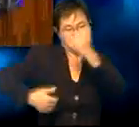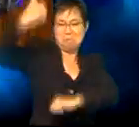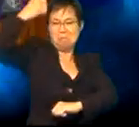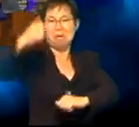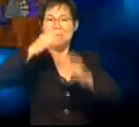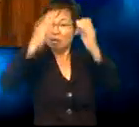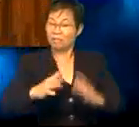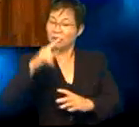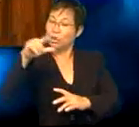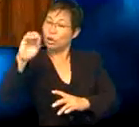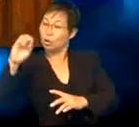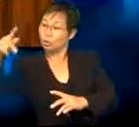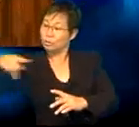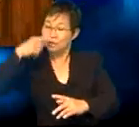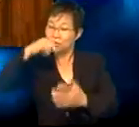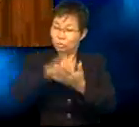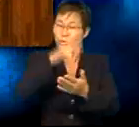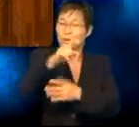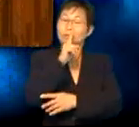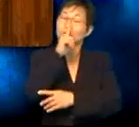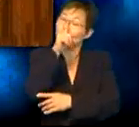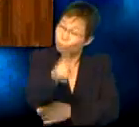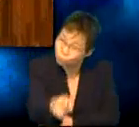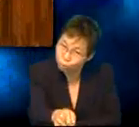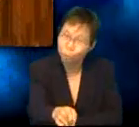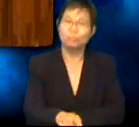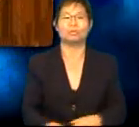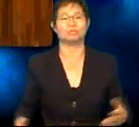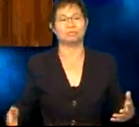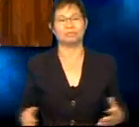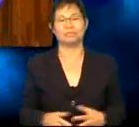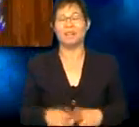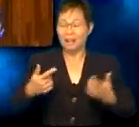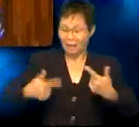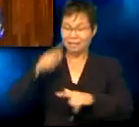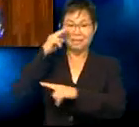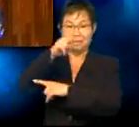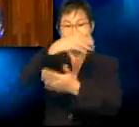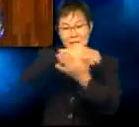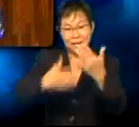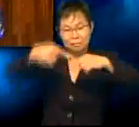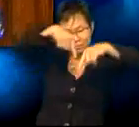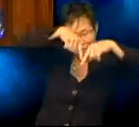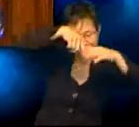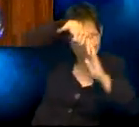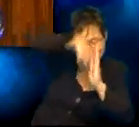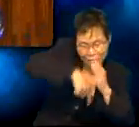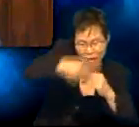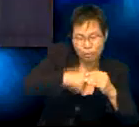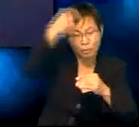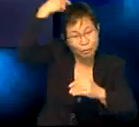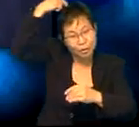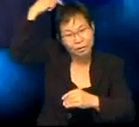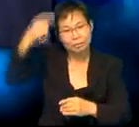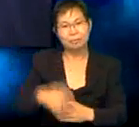Professor Gloop says so, it must be true. Hooey! Now, let's see some more details about the brain.